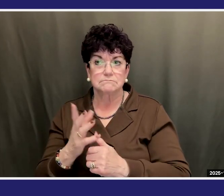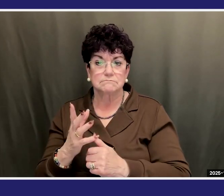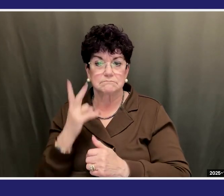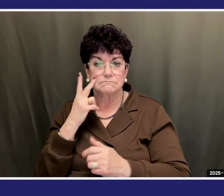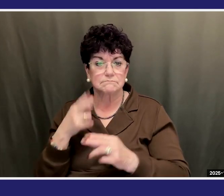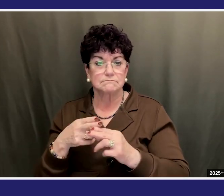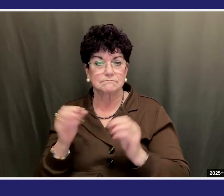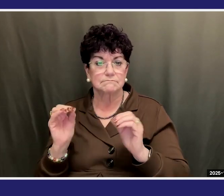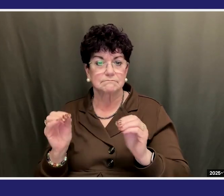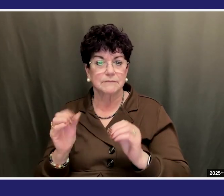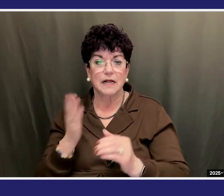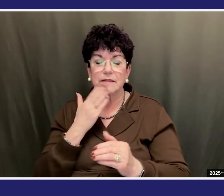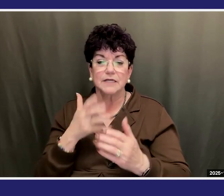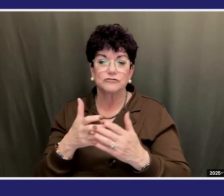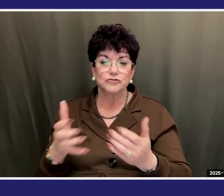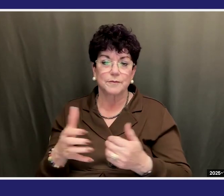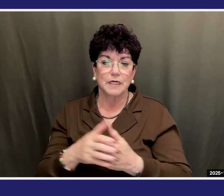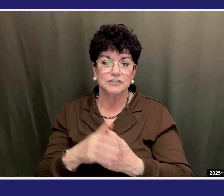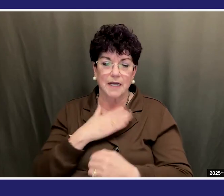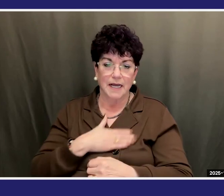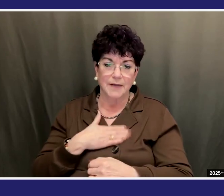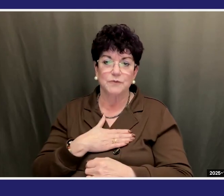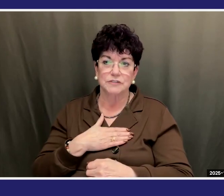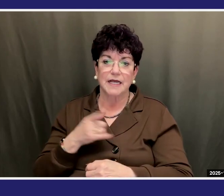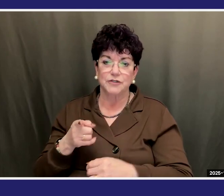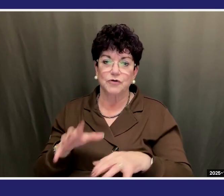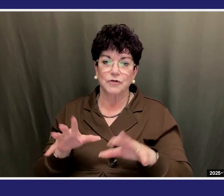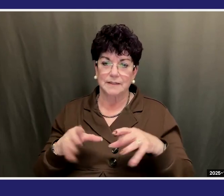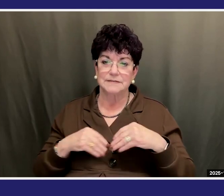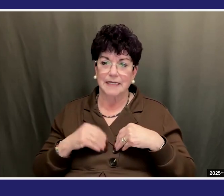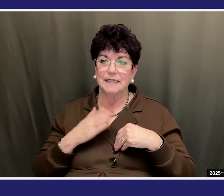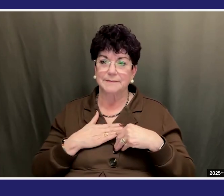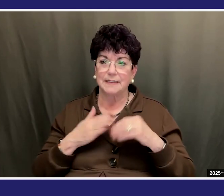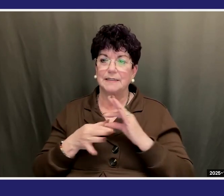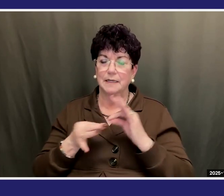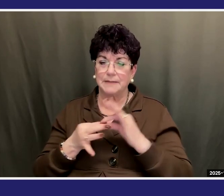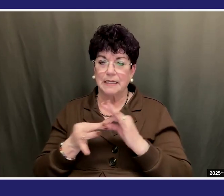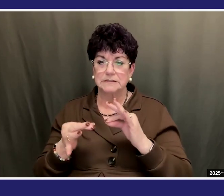Yes, thank you so much. I appreciate you taking my comment.